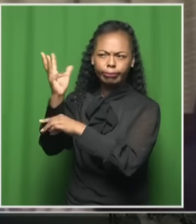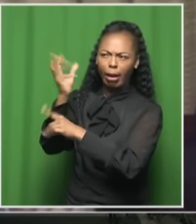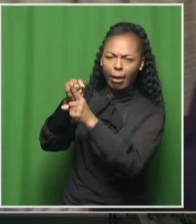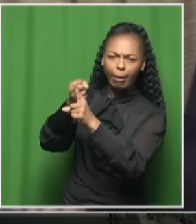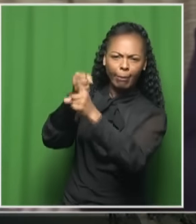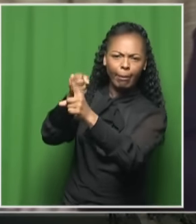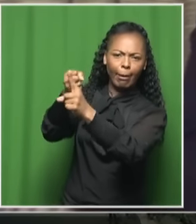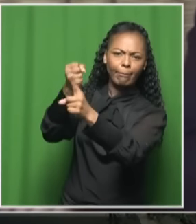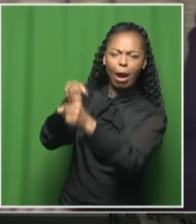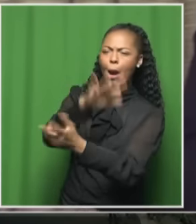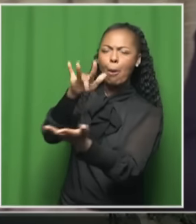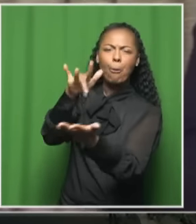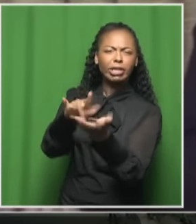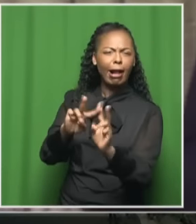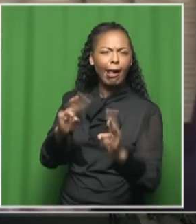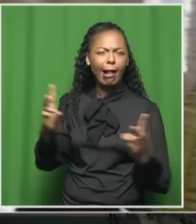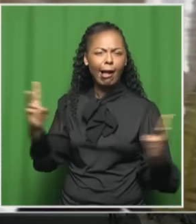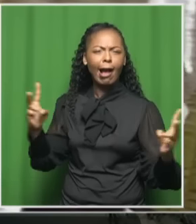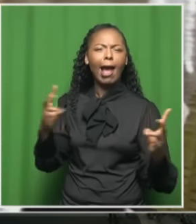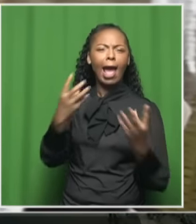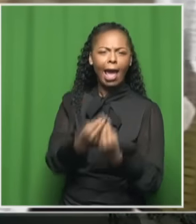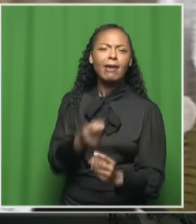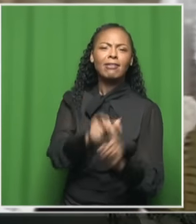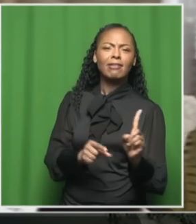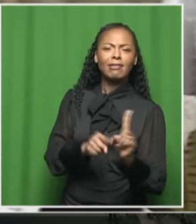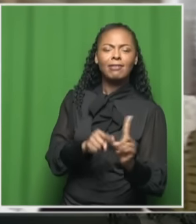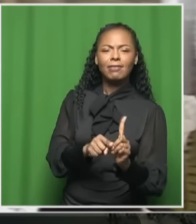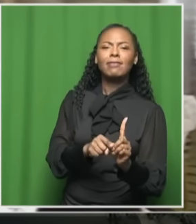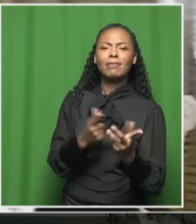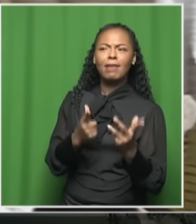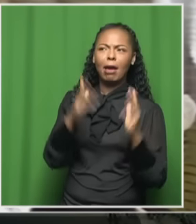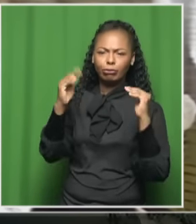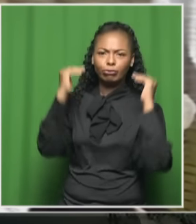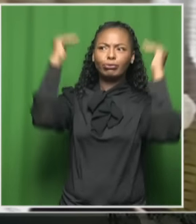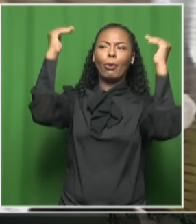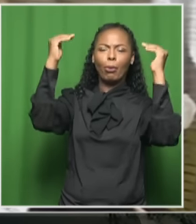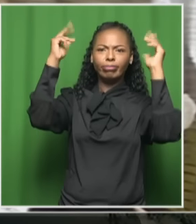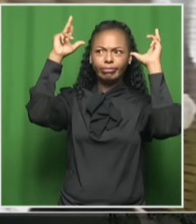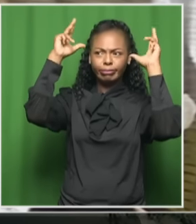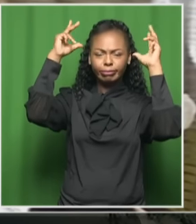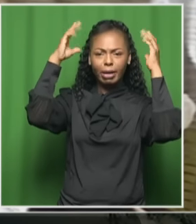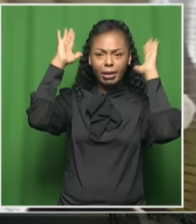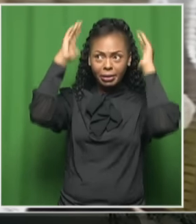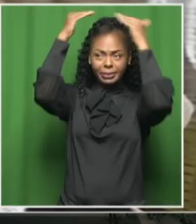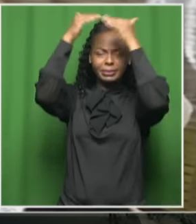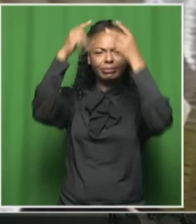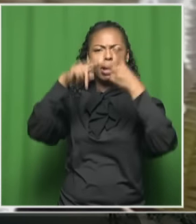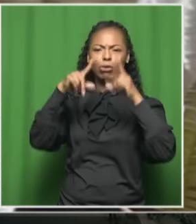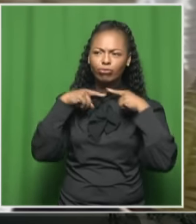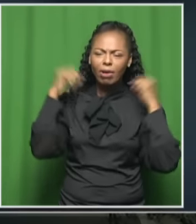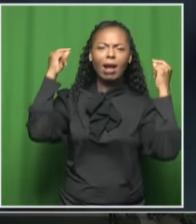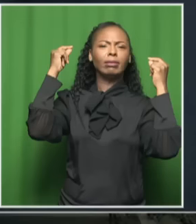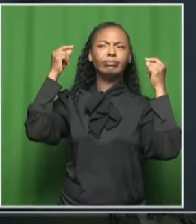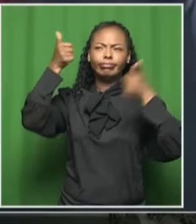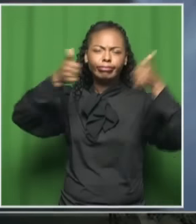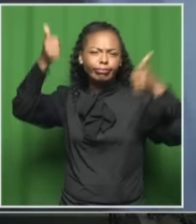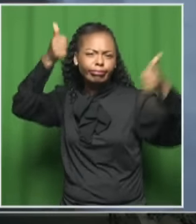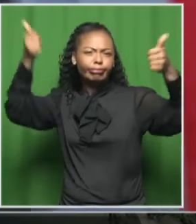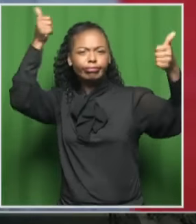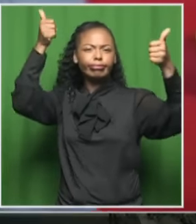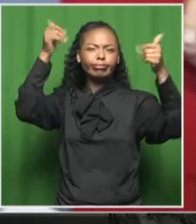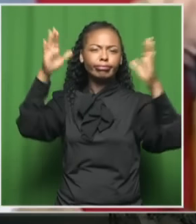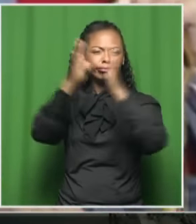many different positions within, you know, top echelons of the religious bodies here in South Africa. But